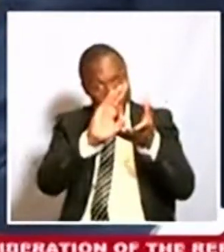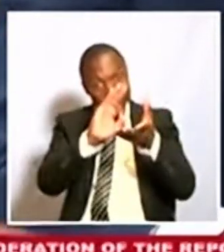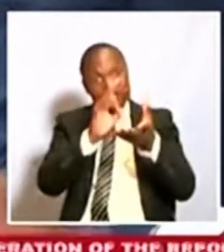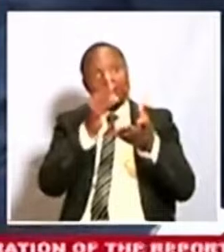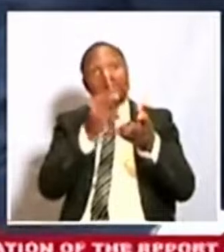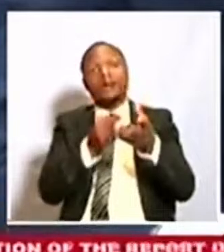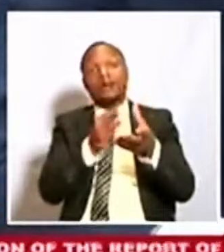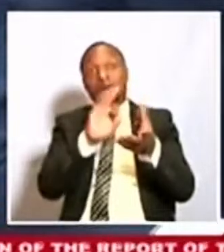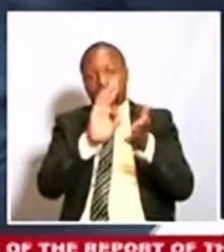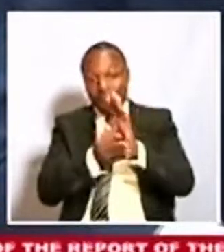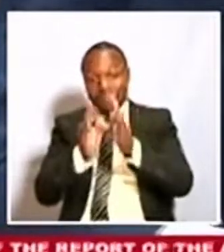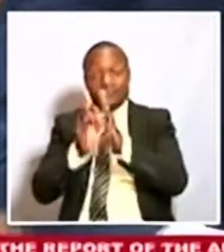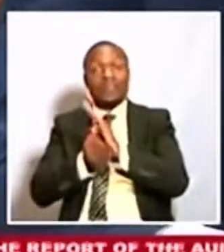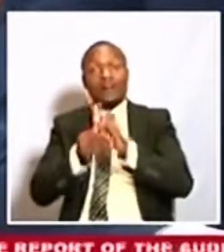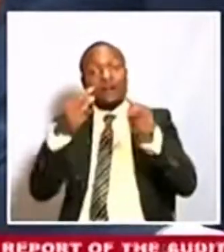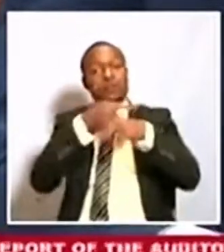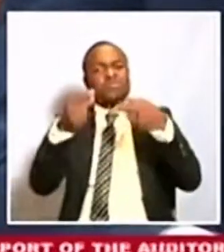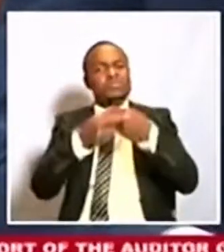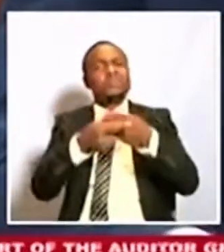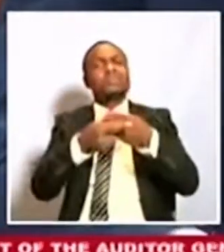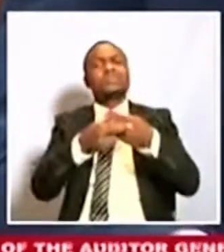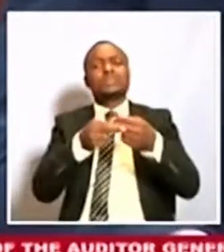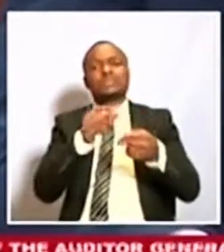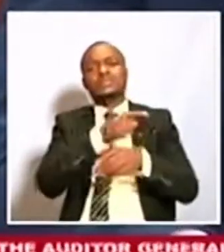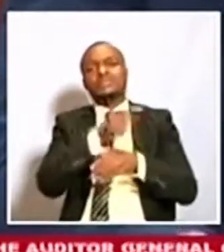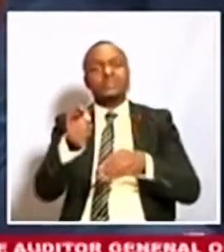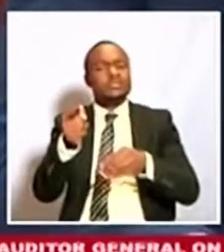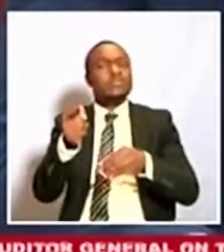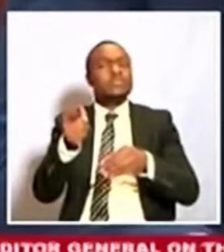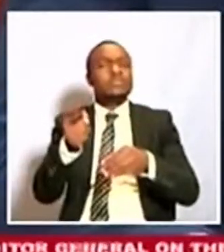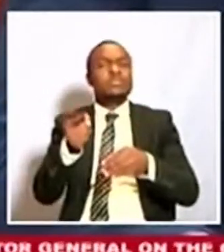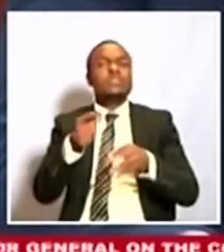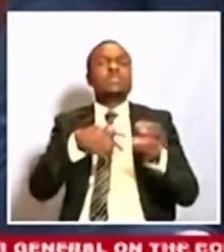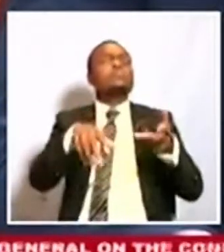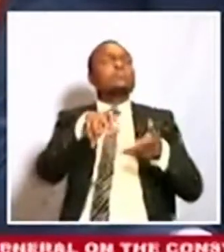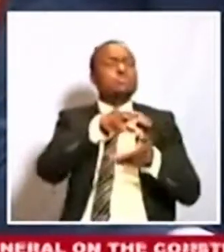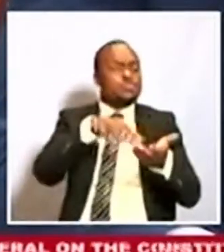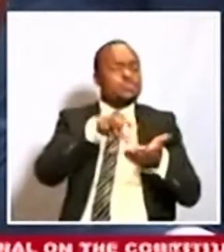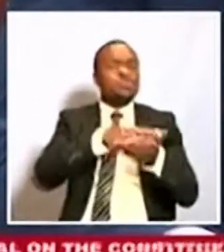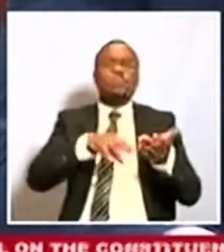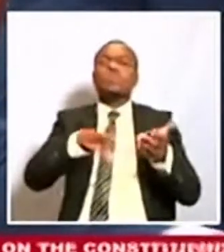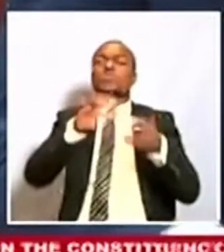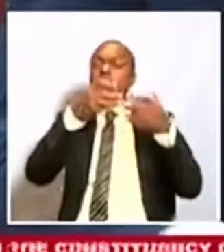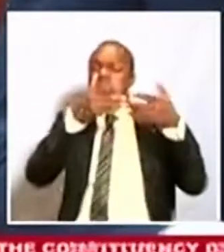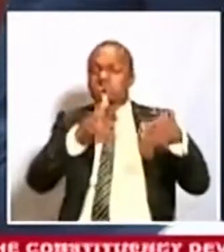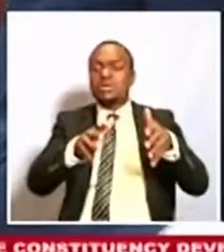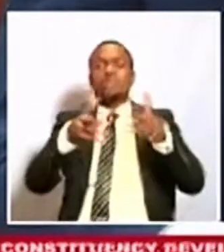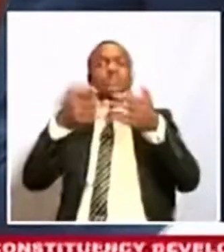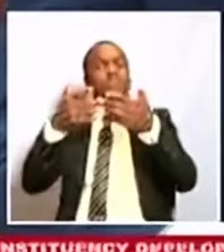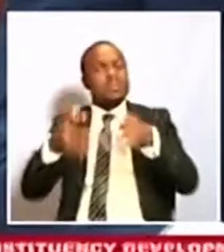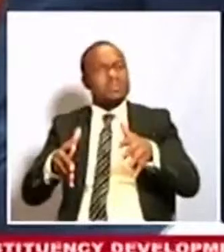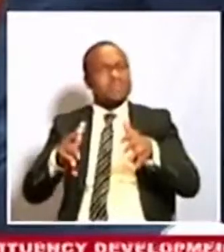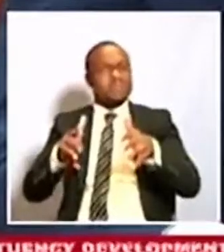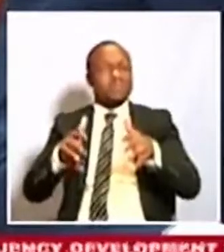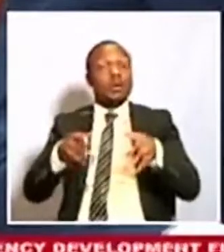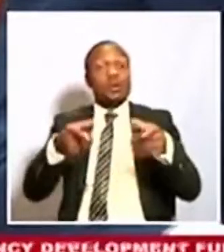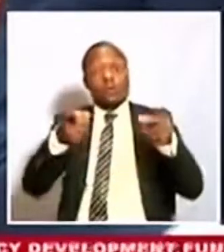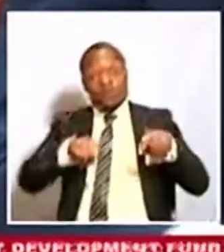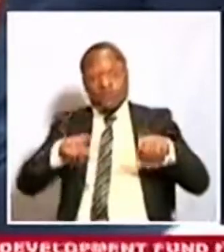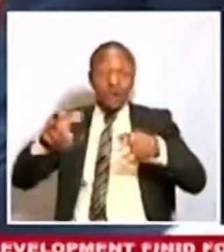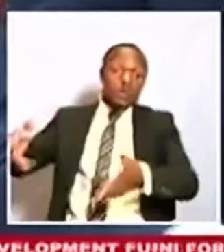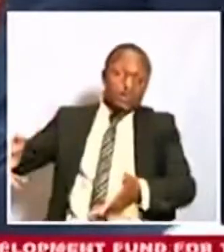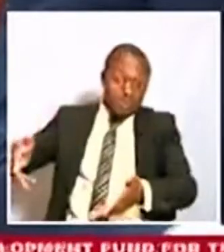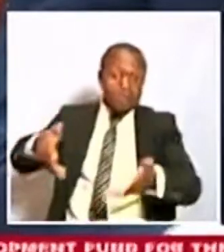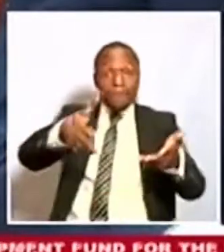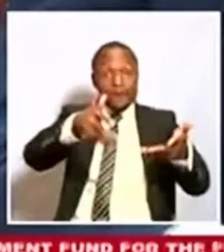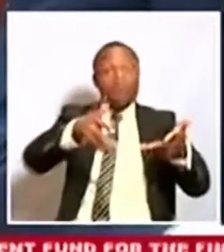about, it affected a lot of things in terms of CDF, because we misplaced, not misplacing really, when we removed the